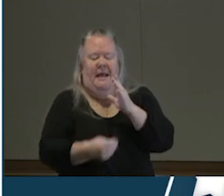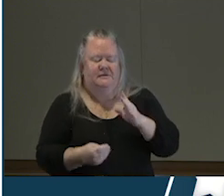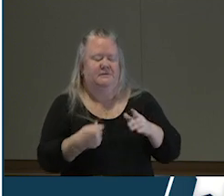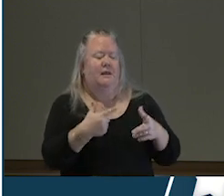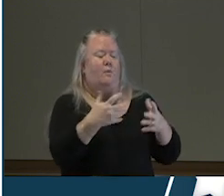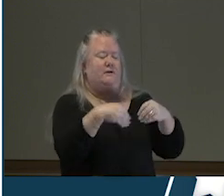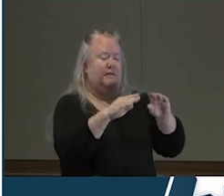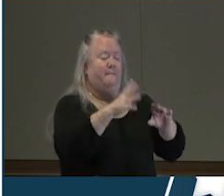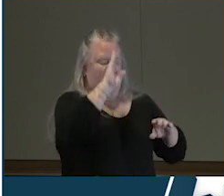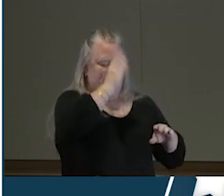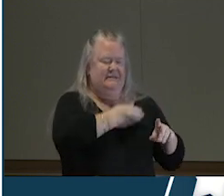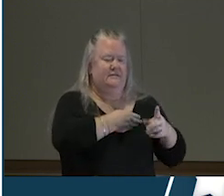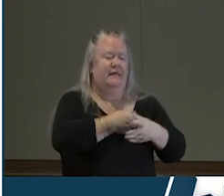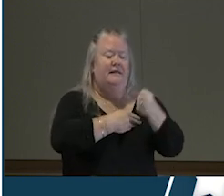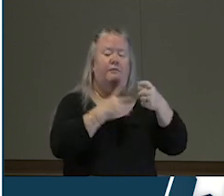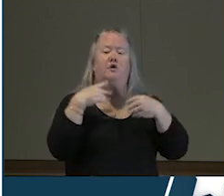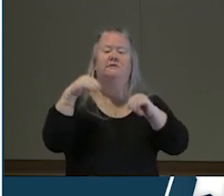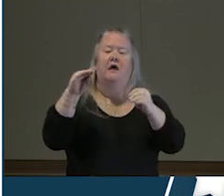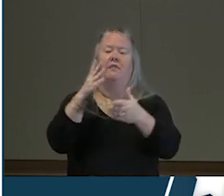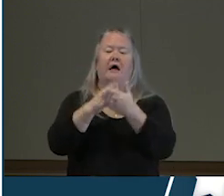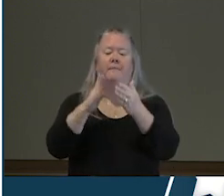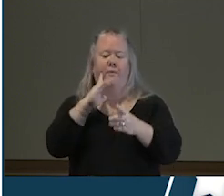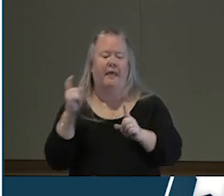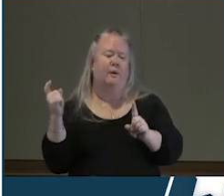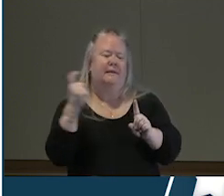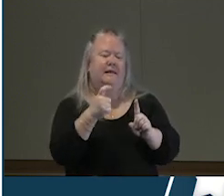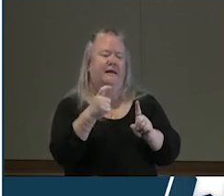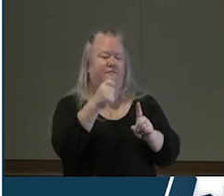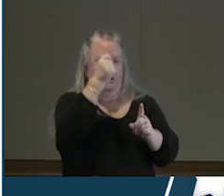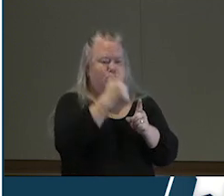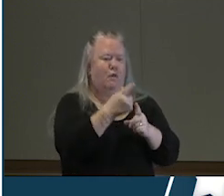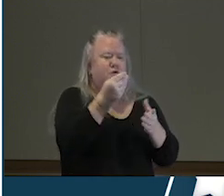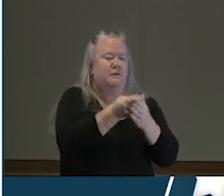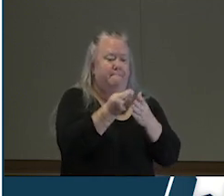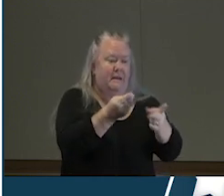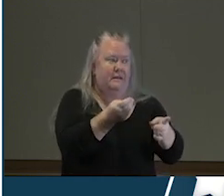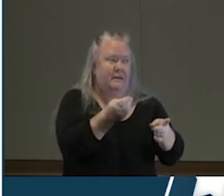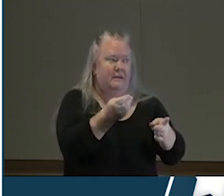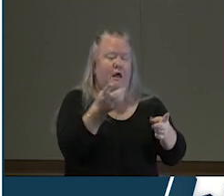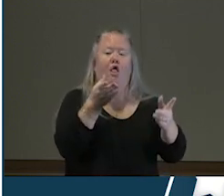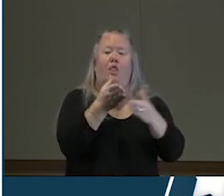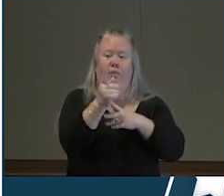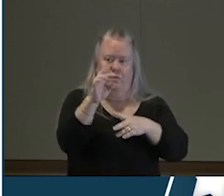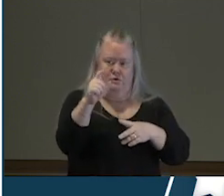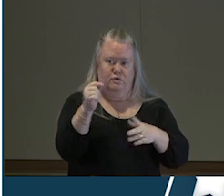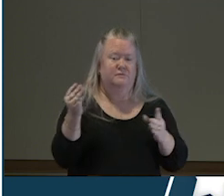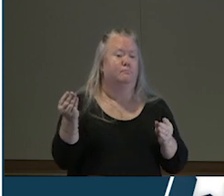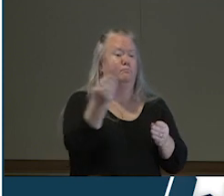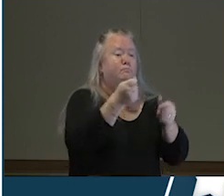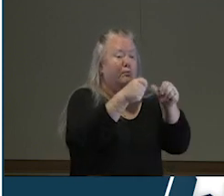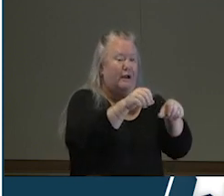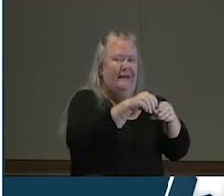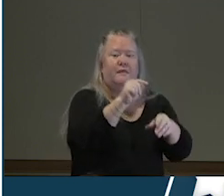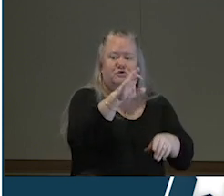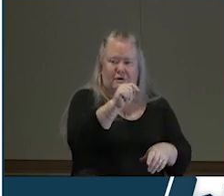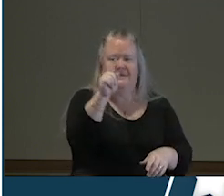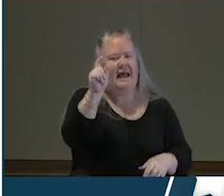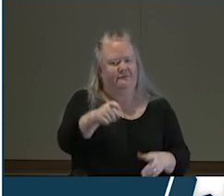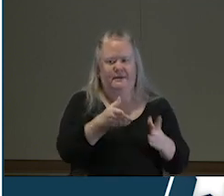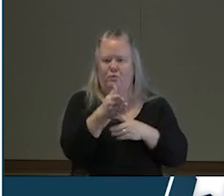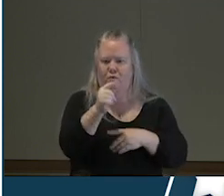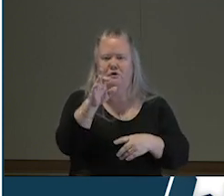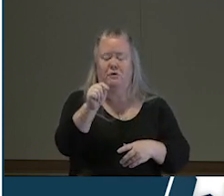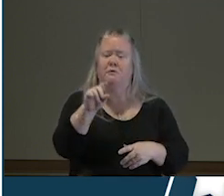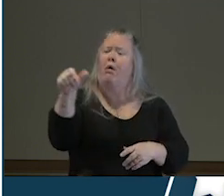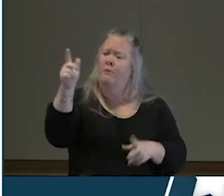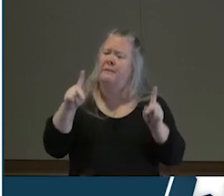my sons get it, they're gonna sell the house, but they wanna give their brother some money? It's got to be through the They trust. would just put it in the trust. Yep, it's got to be through the trust. And